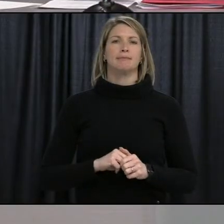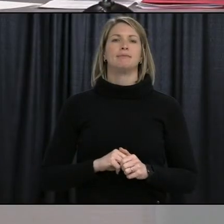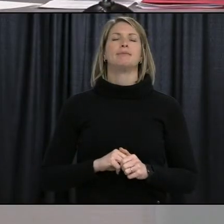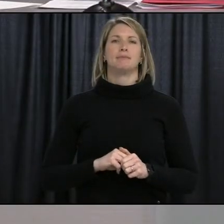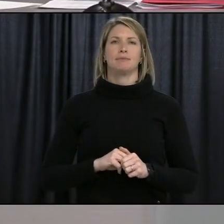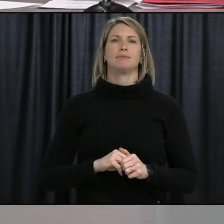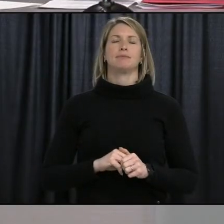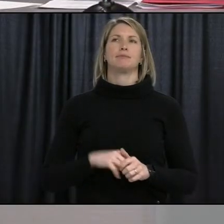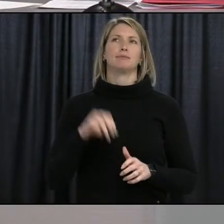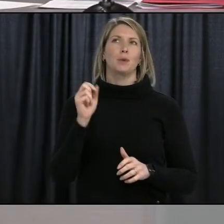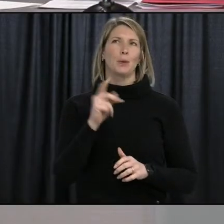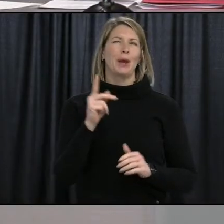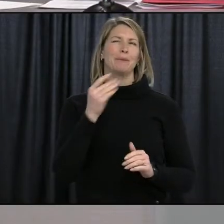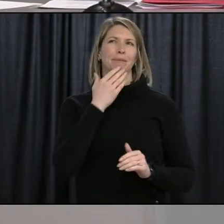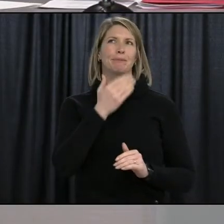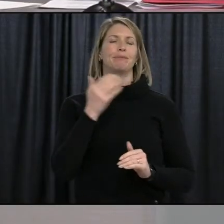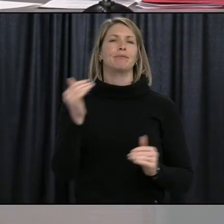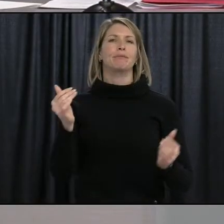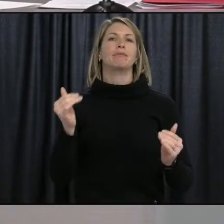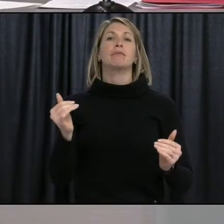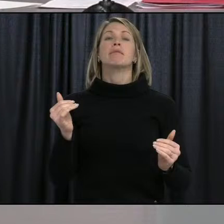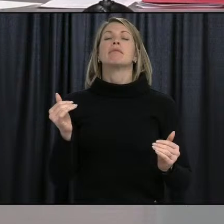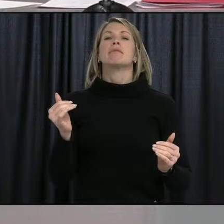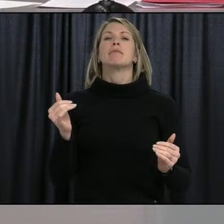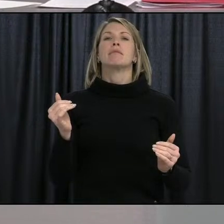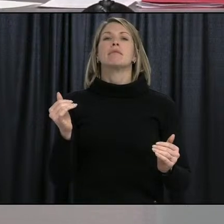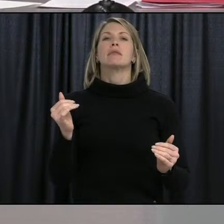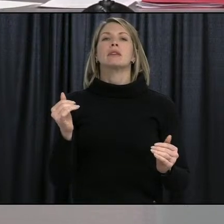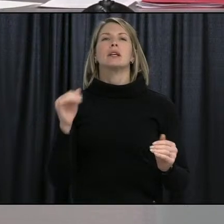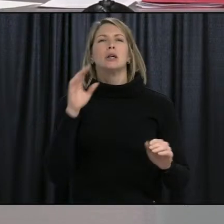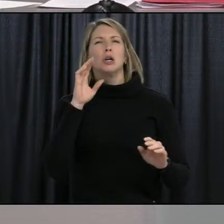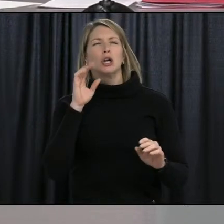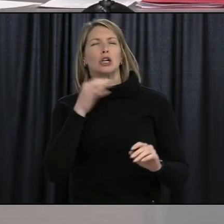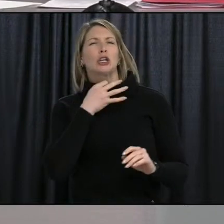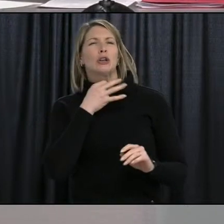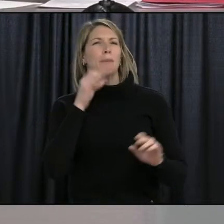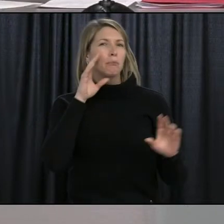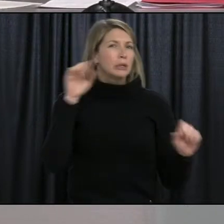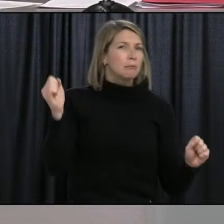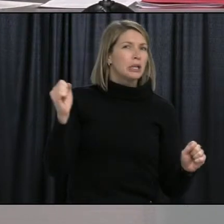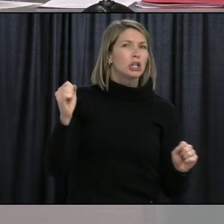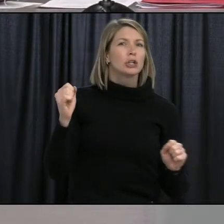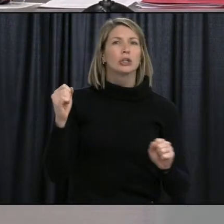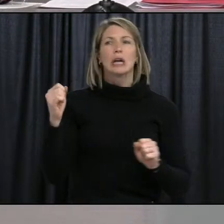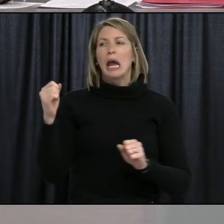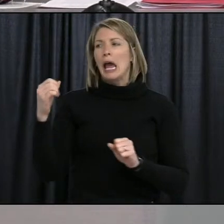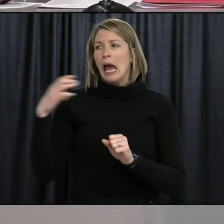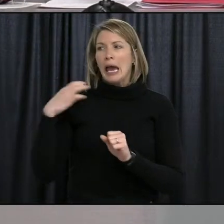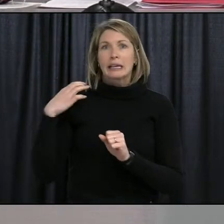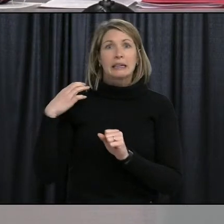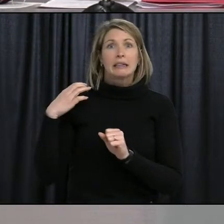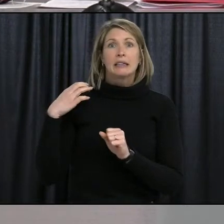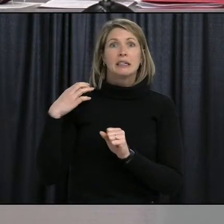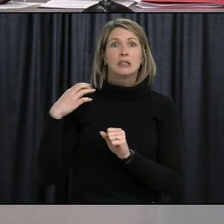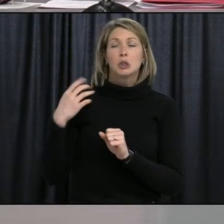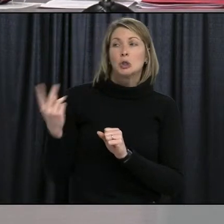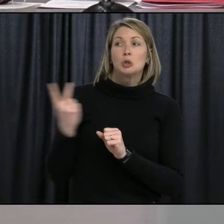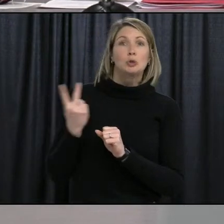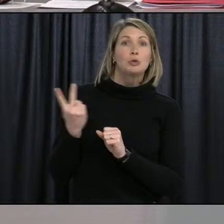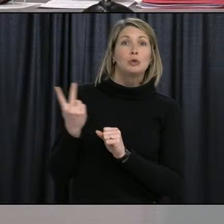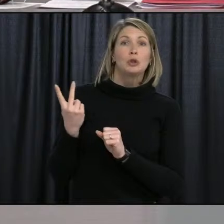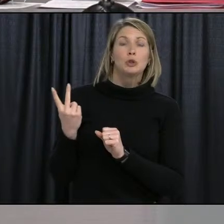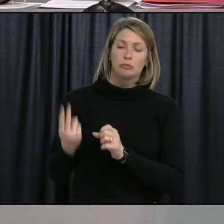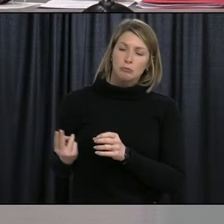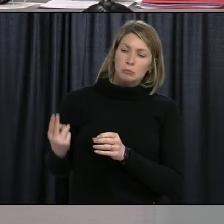Okay, and this next question is for the Premier. Yourself and Minister Haggie rejoined these briefings when the